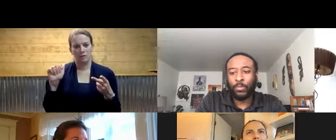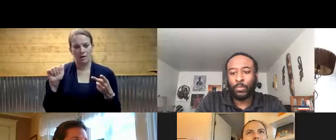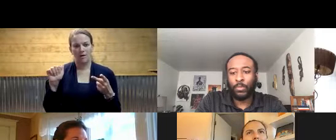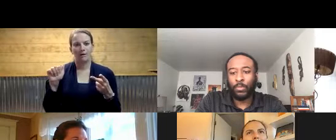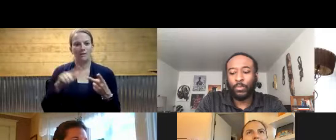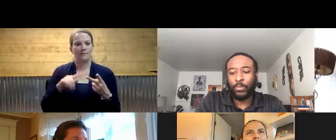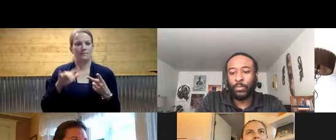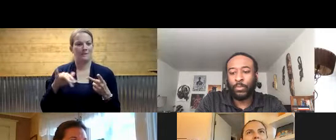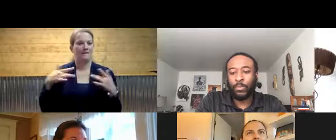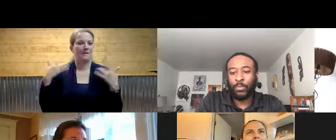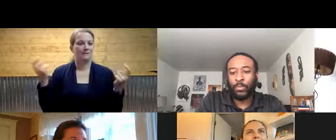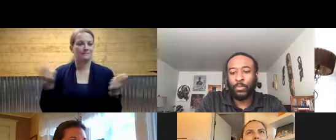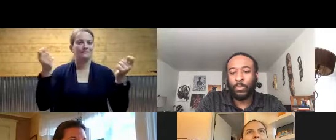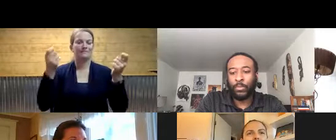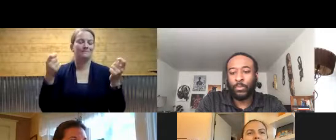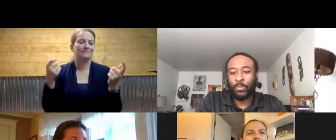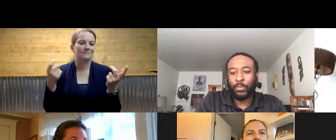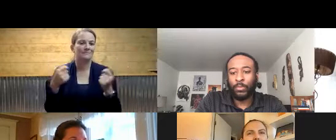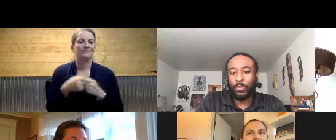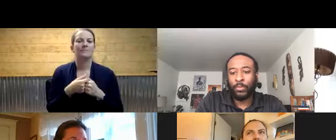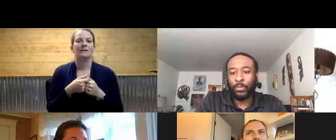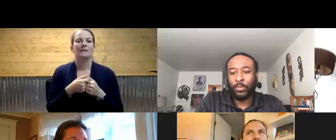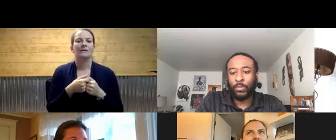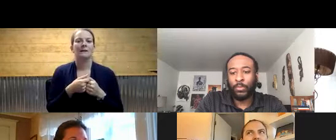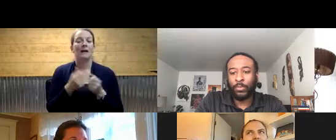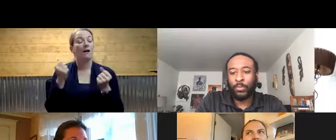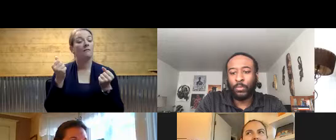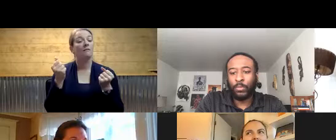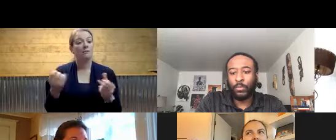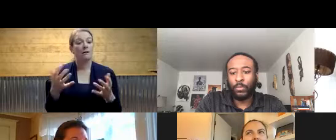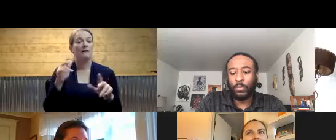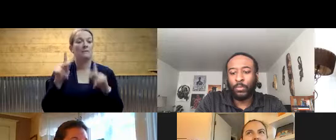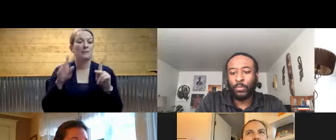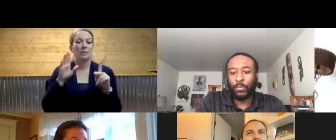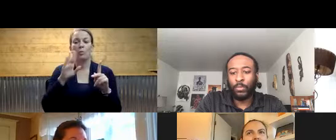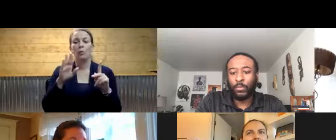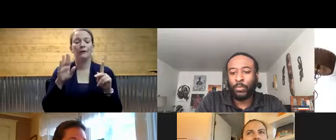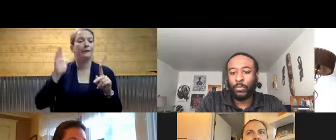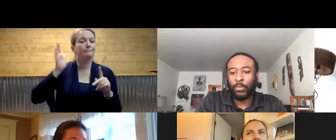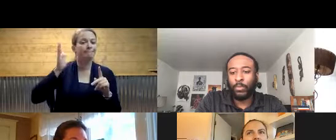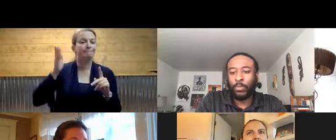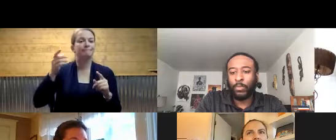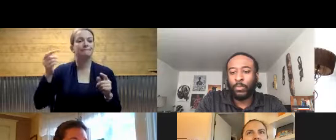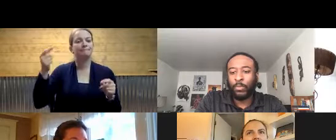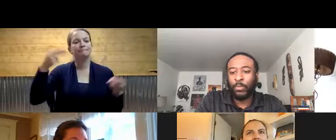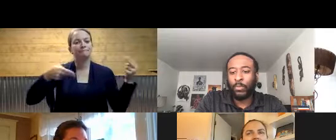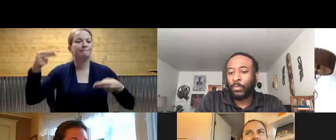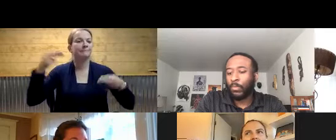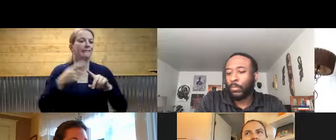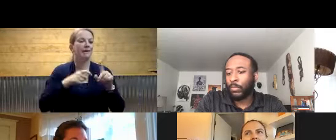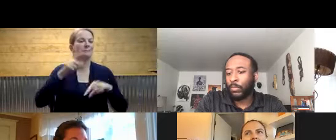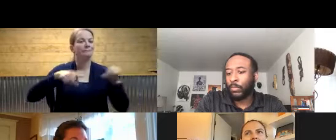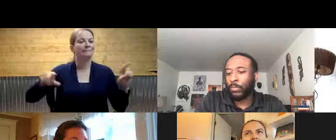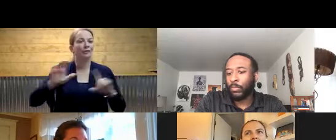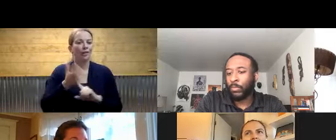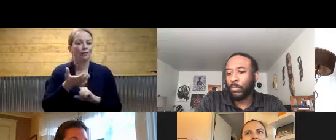we had Diwali events and such, and we used to have a lot of people come in from different cultures, and it was like a learning